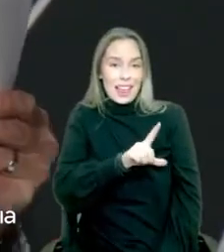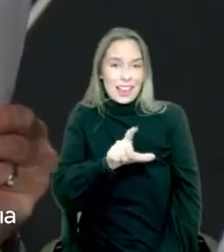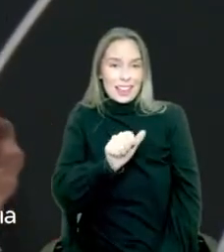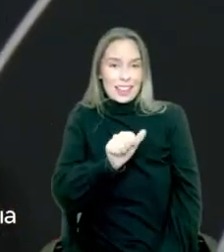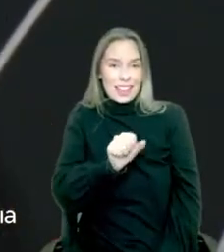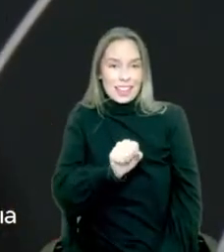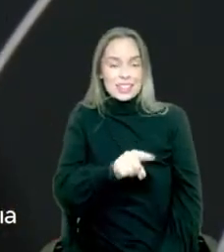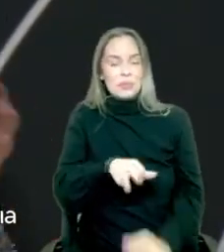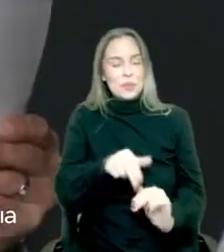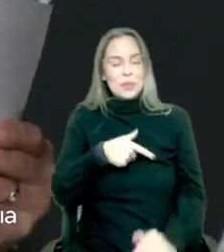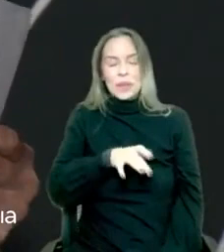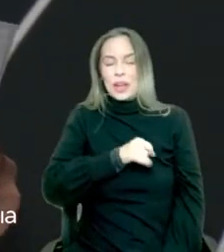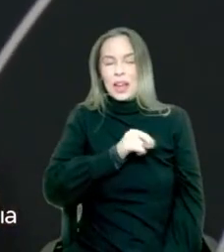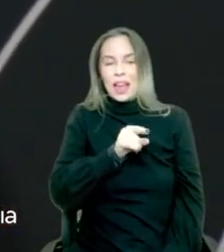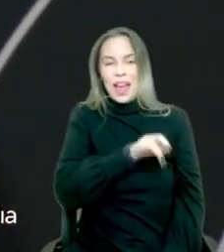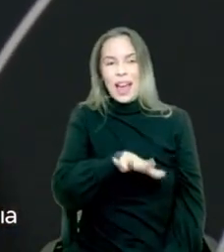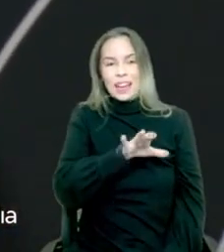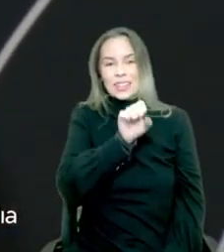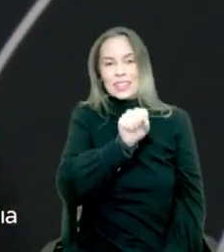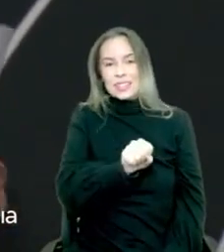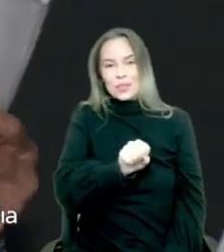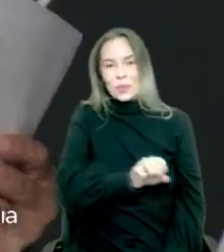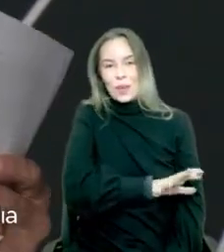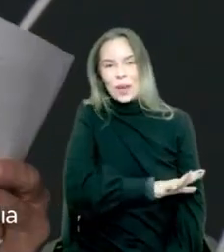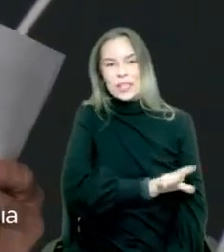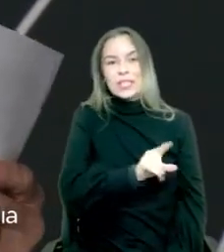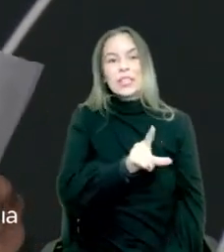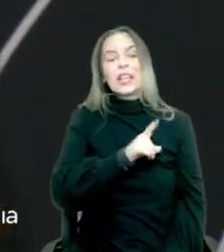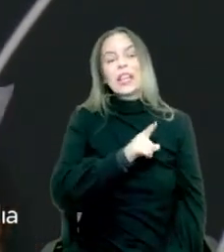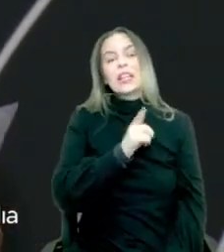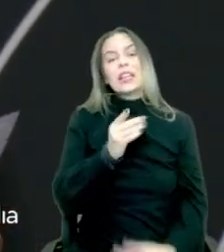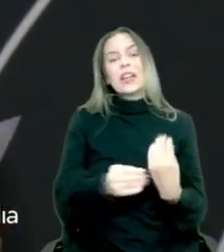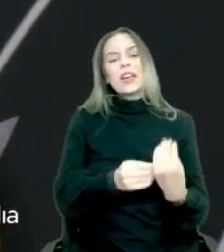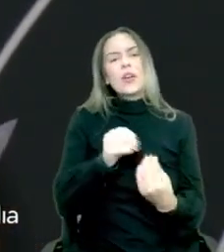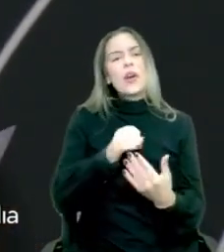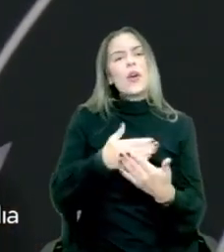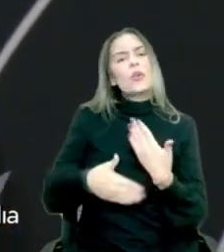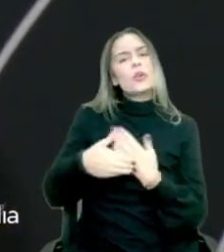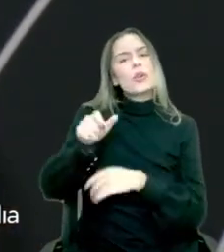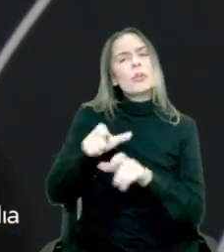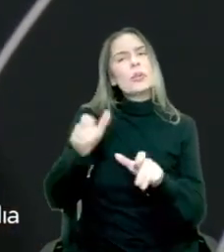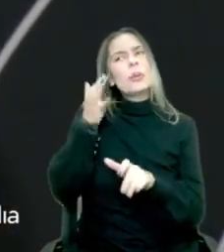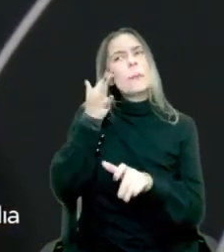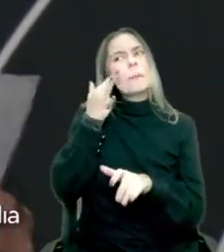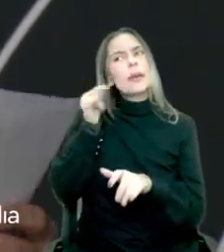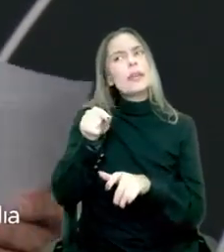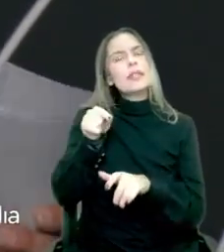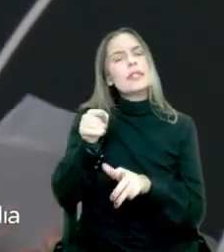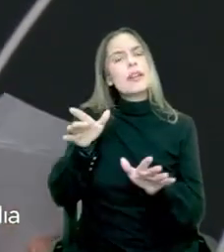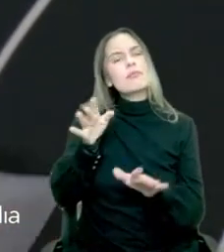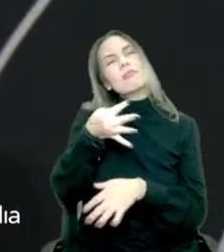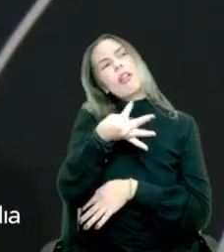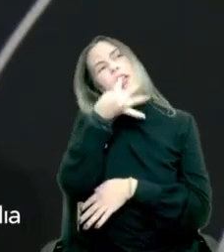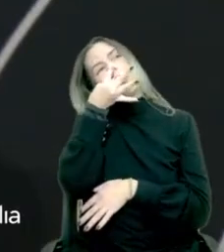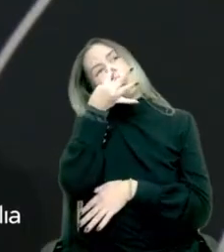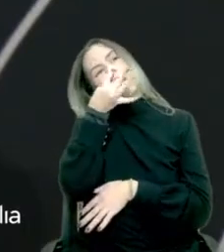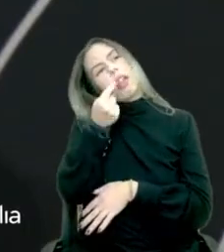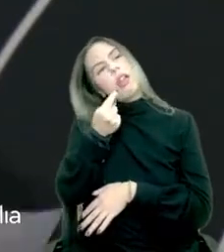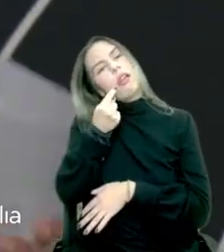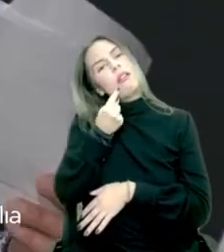one of the big things that everybody in this room is really thinking about, contemplating, is how do you get